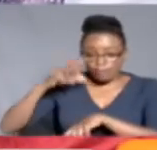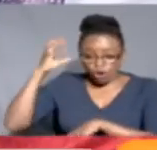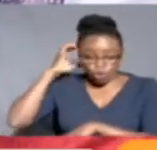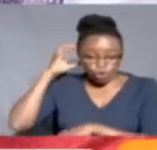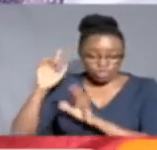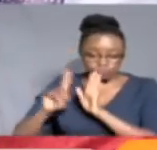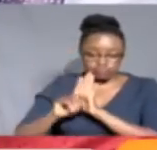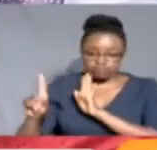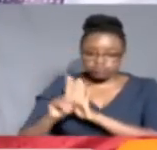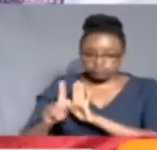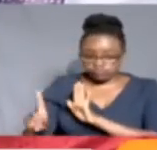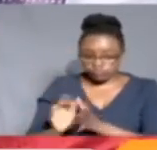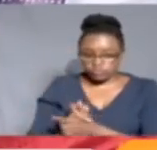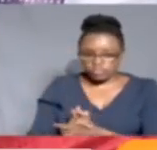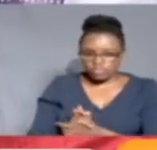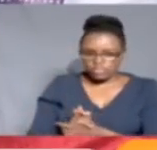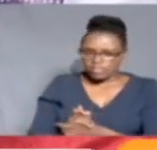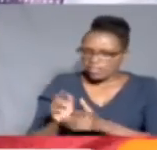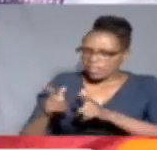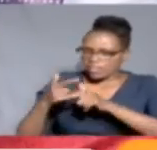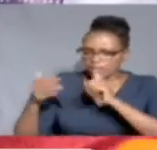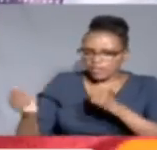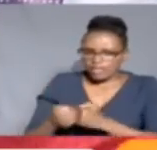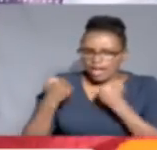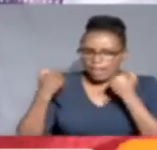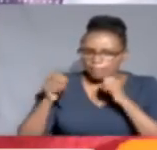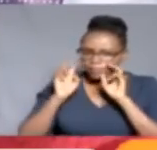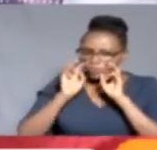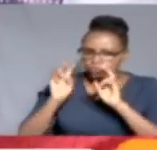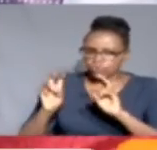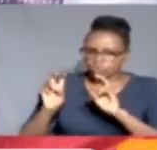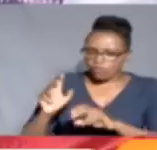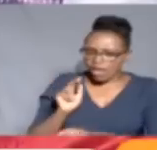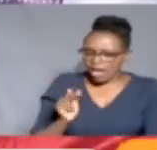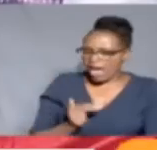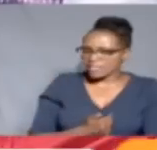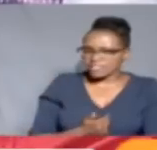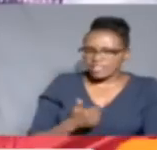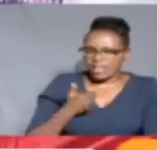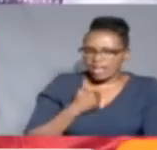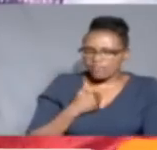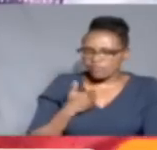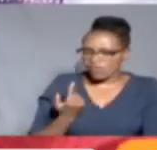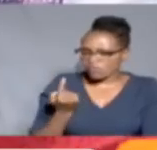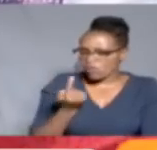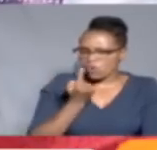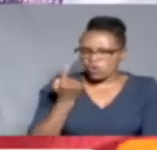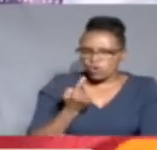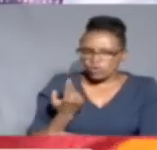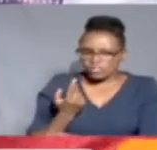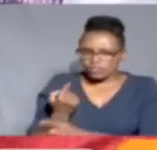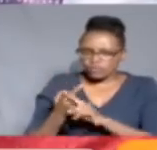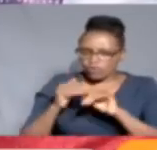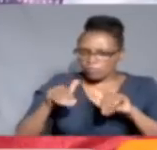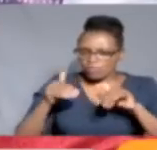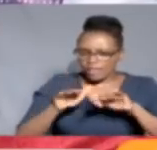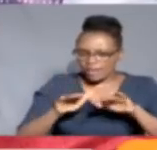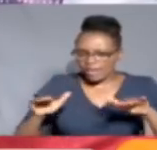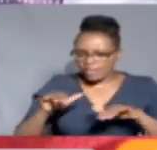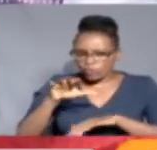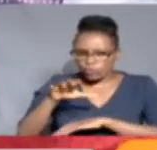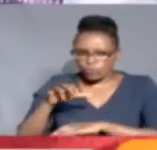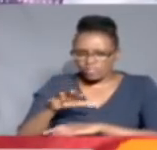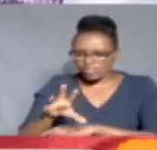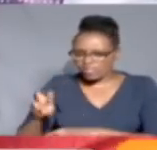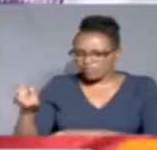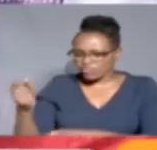So it came to a time where we saw that we are only having some veggies from the gardens. So we